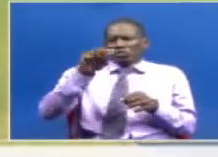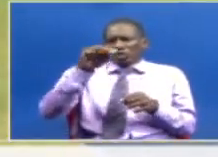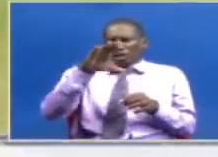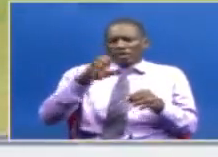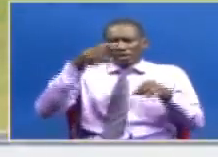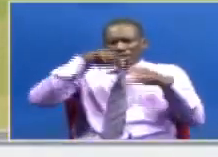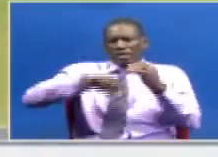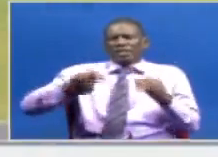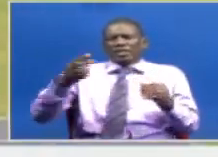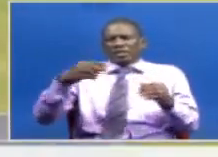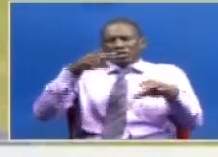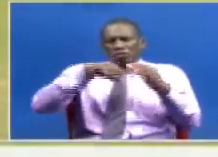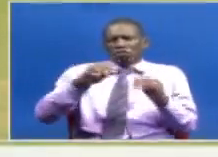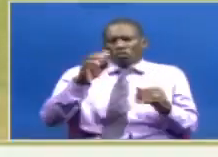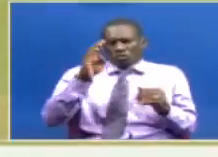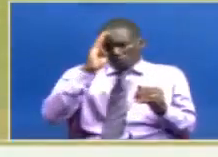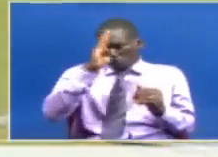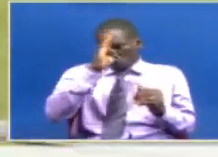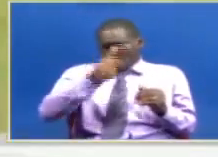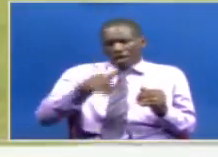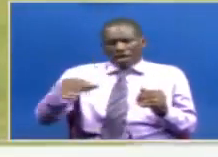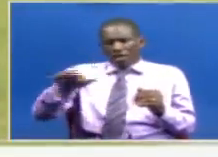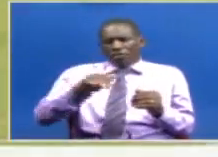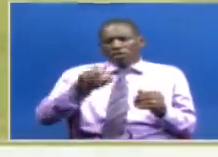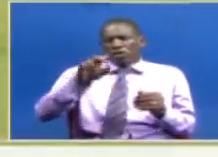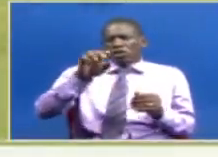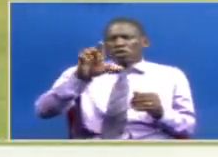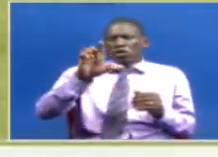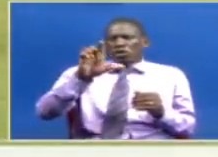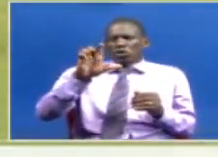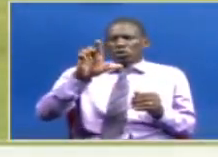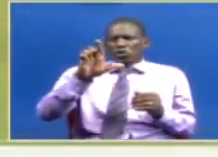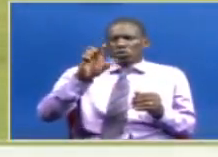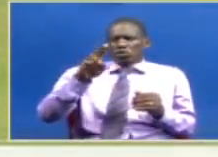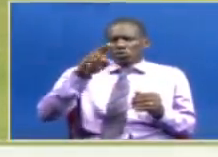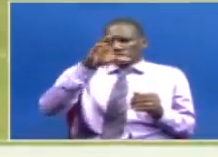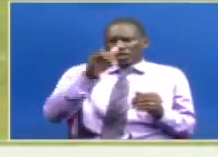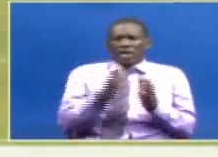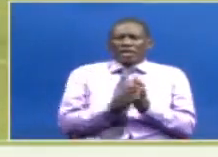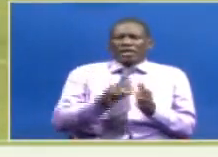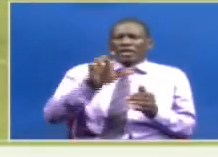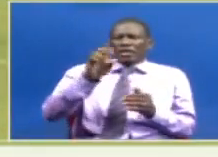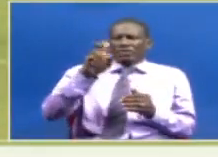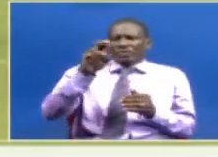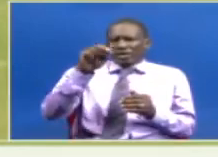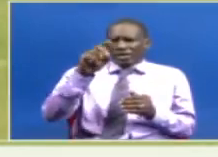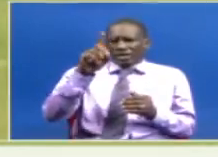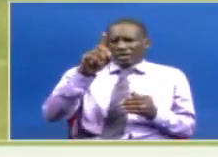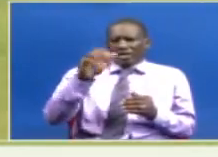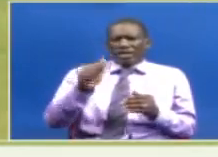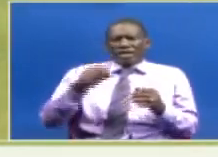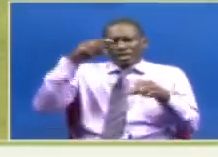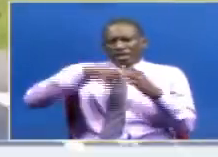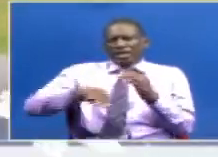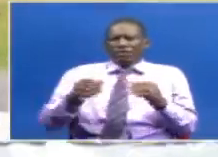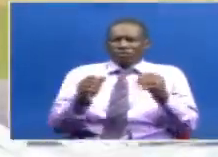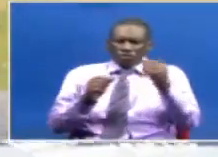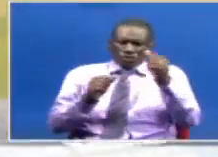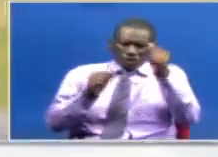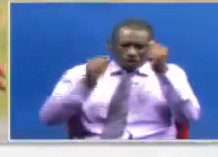Bungoma. Elsewhere, Lucy Neto, Nedi Akoth and Lavenda Akinyi scored for the Ulinzi Starlets as they beat Wadadia